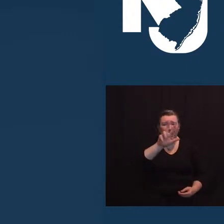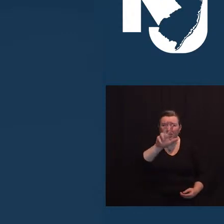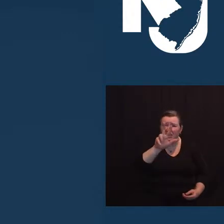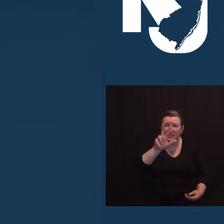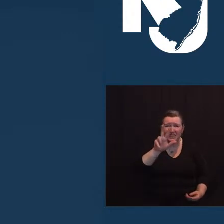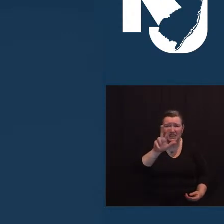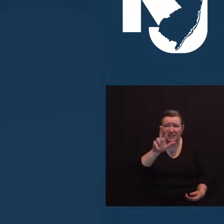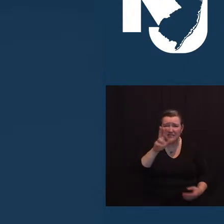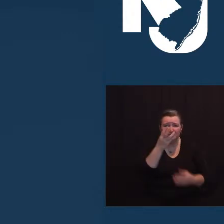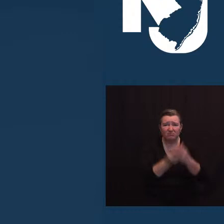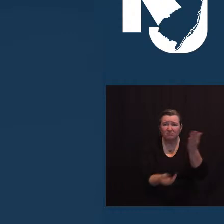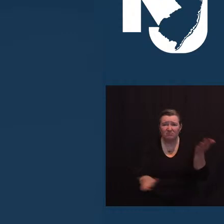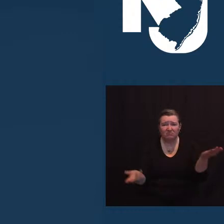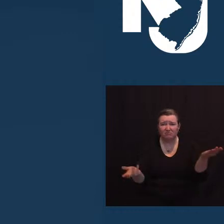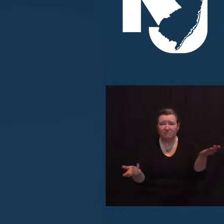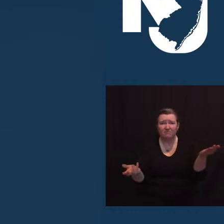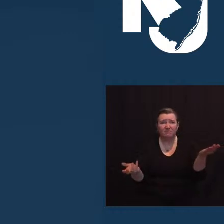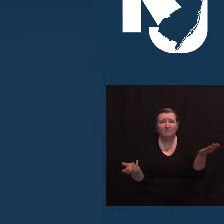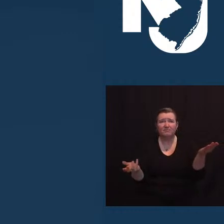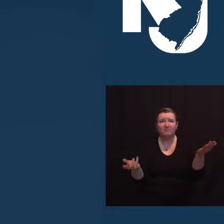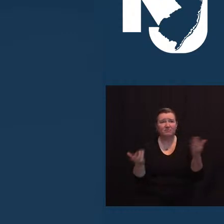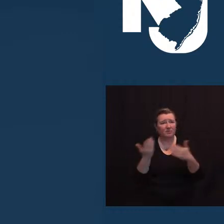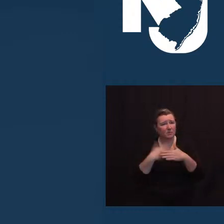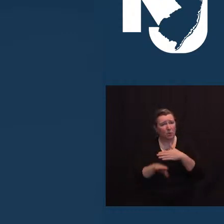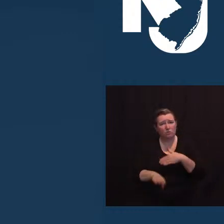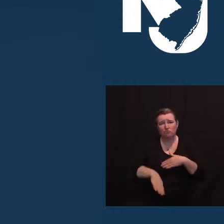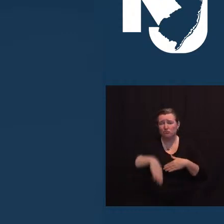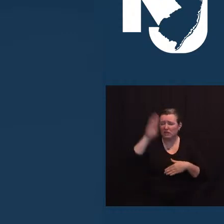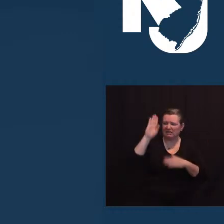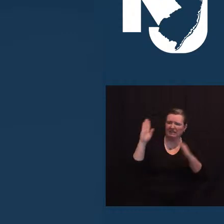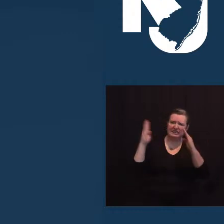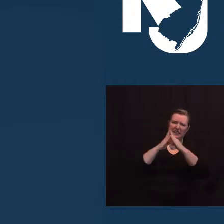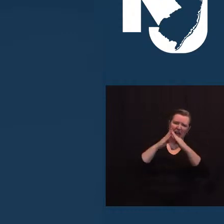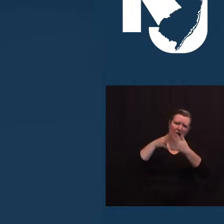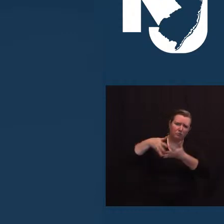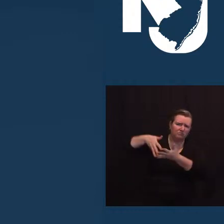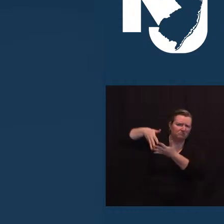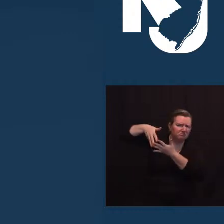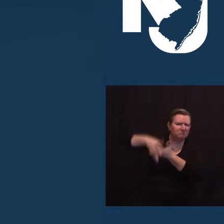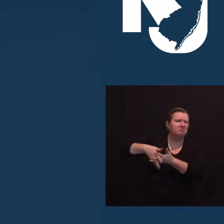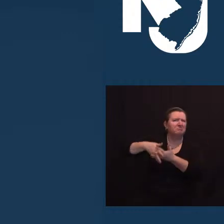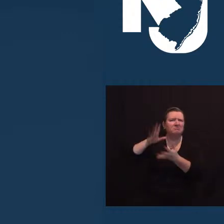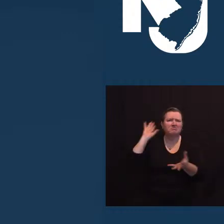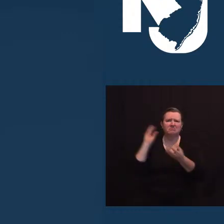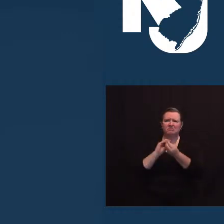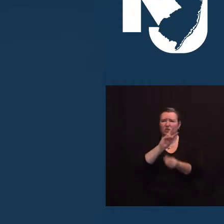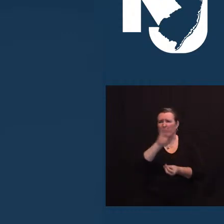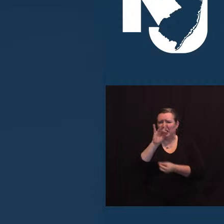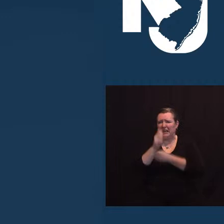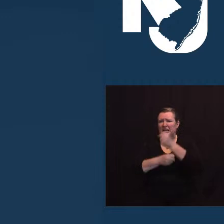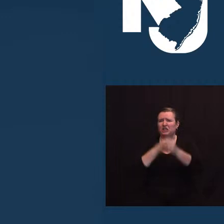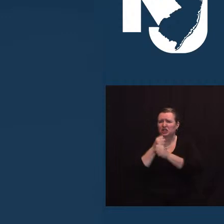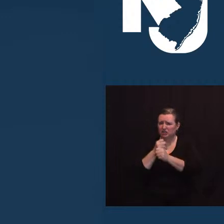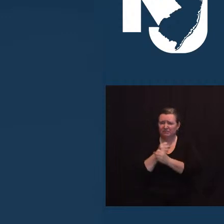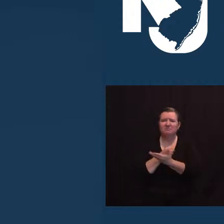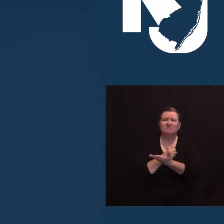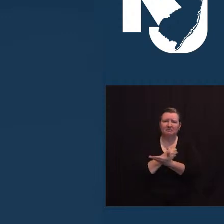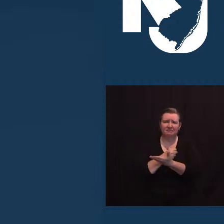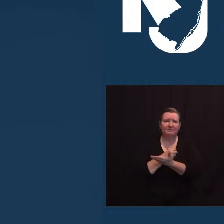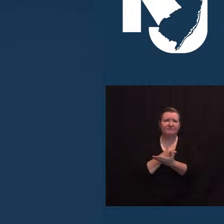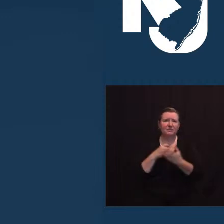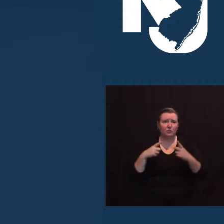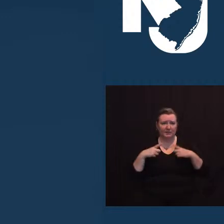raised. In all, he served 28 years serving his neighbors and community and had only retired, you ready for this, on